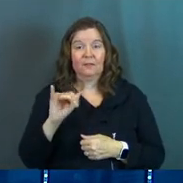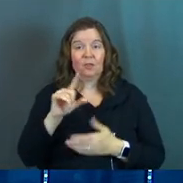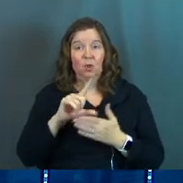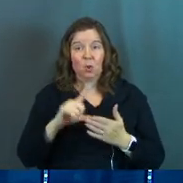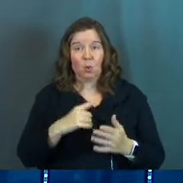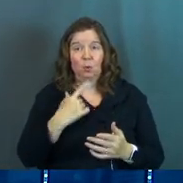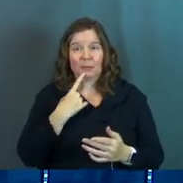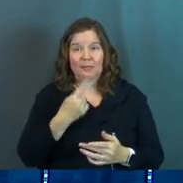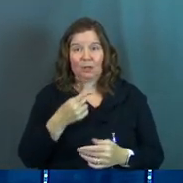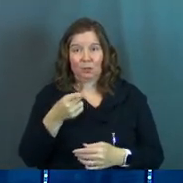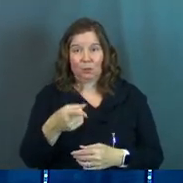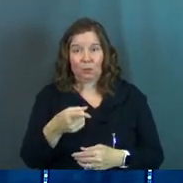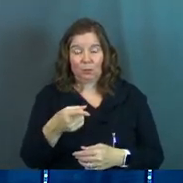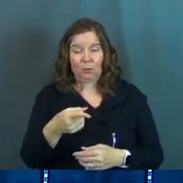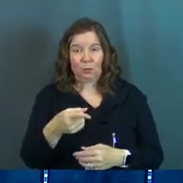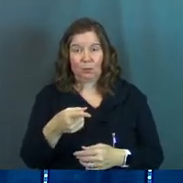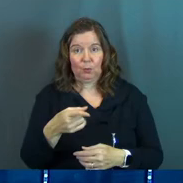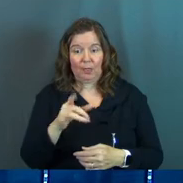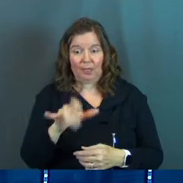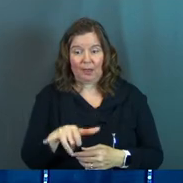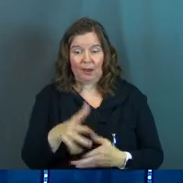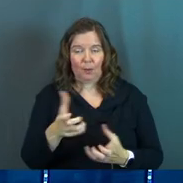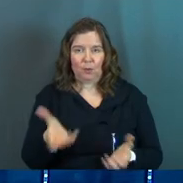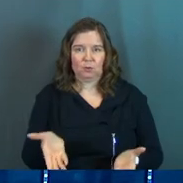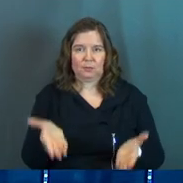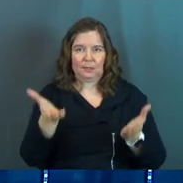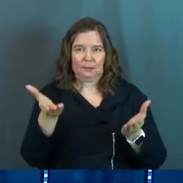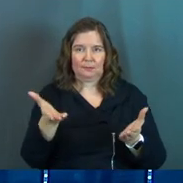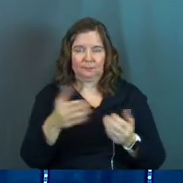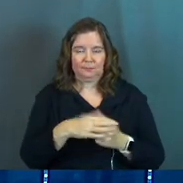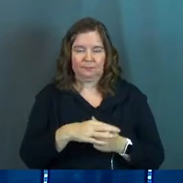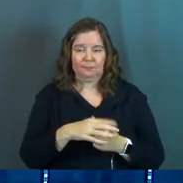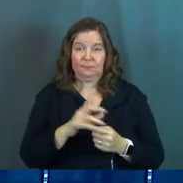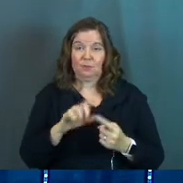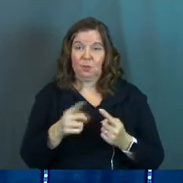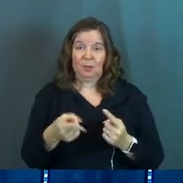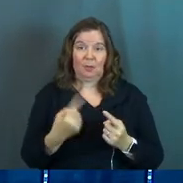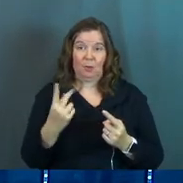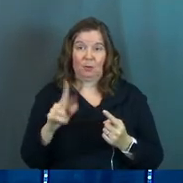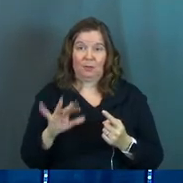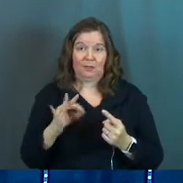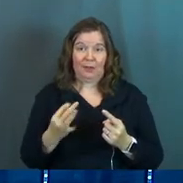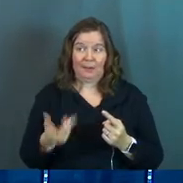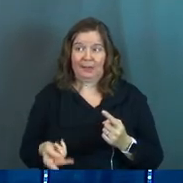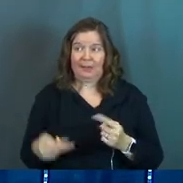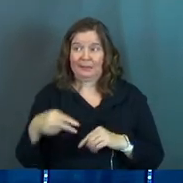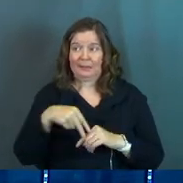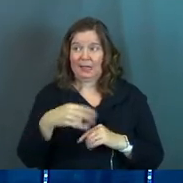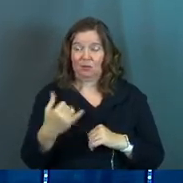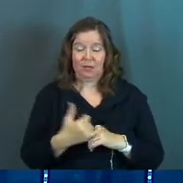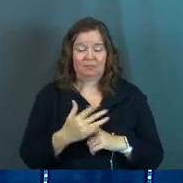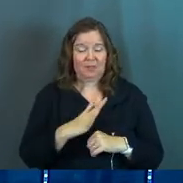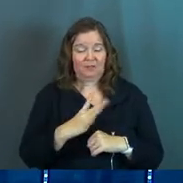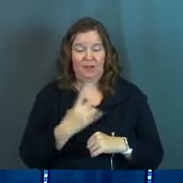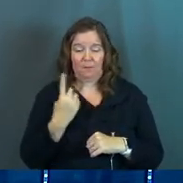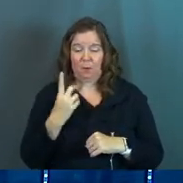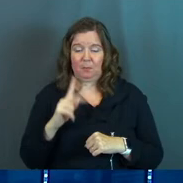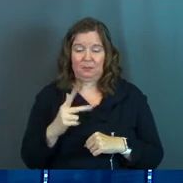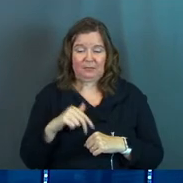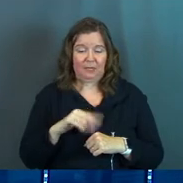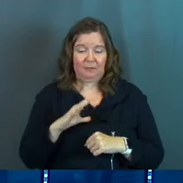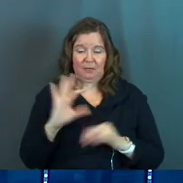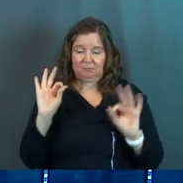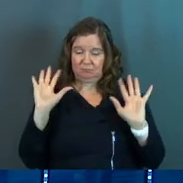was saying that to you, I want you to stand. And you may be the only person in your family that stands today, and that's okay.